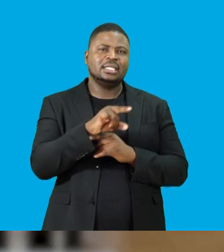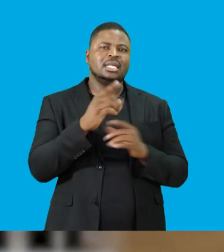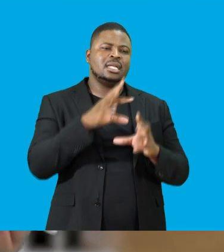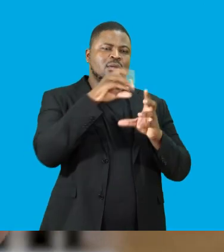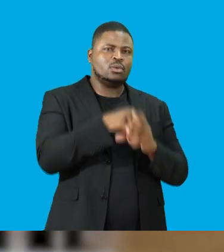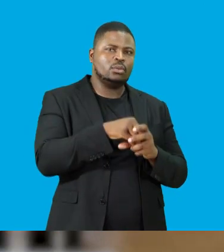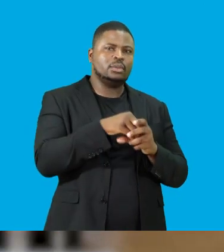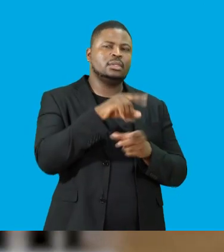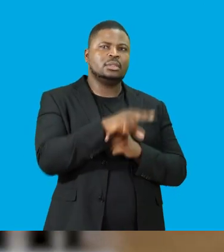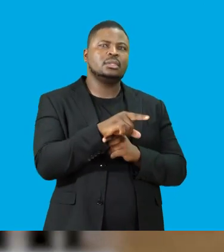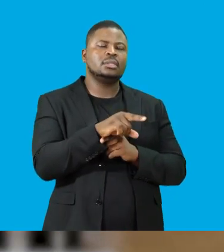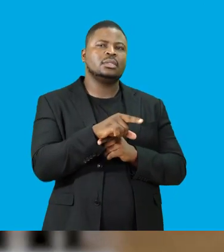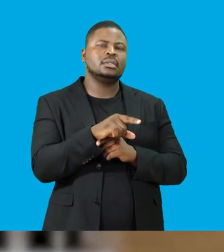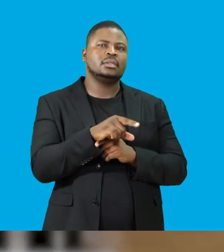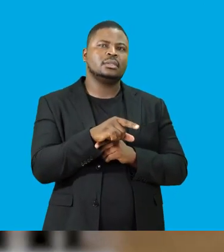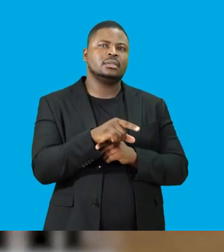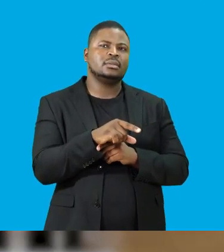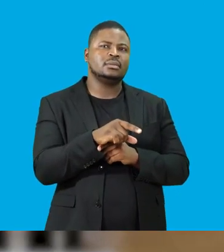this is where when they said,